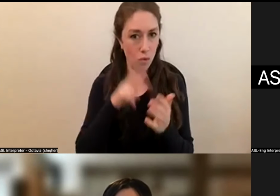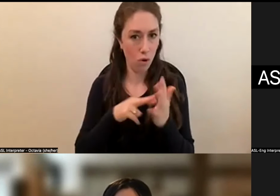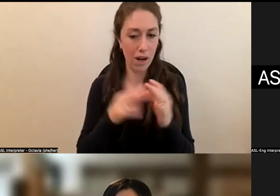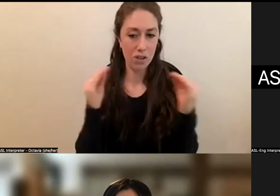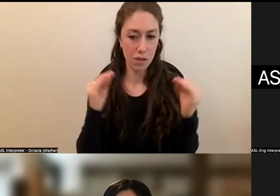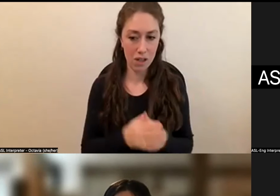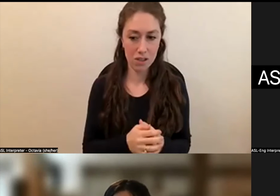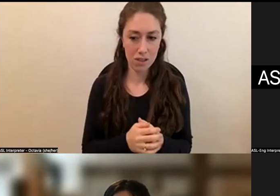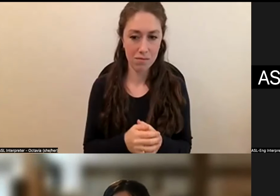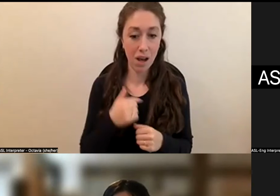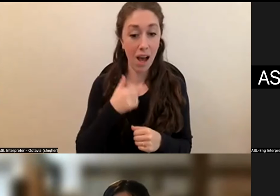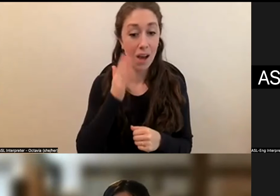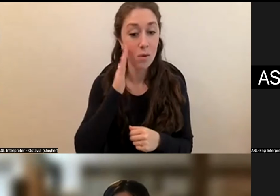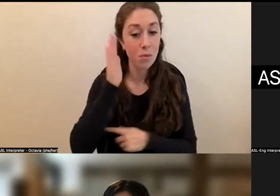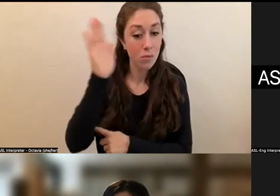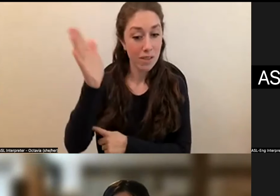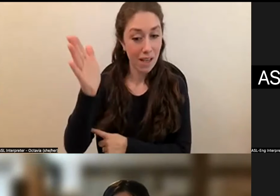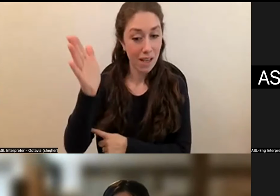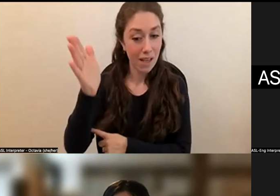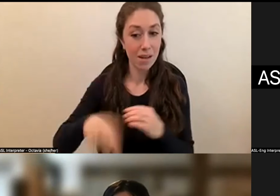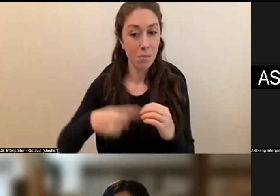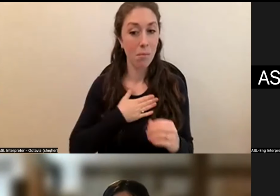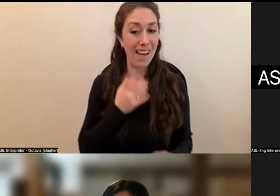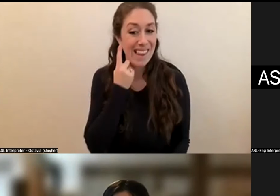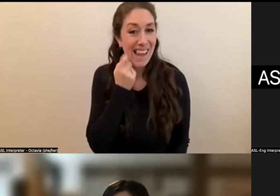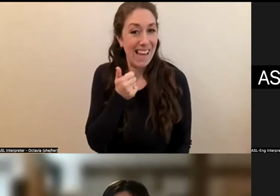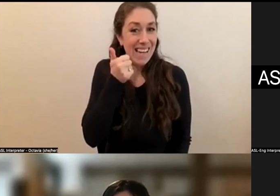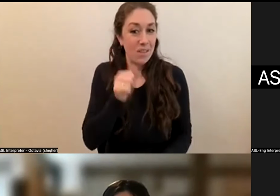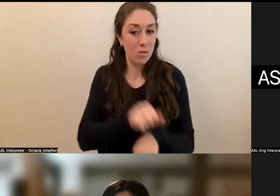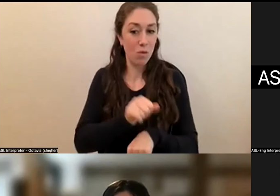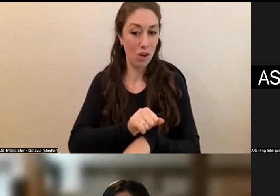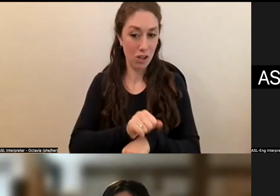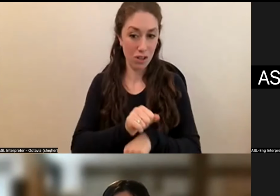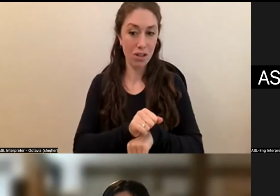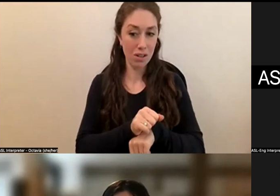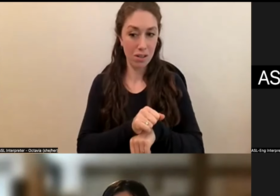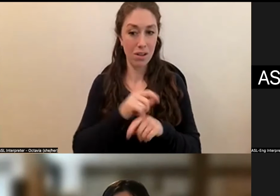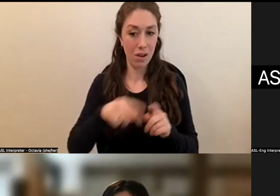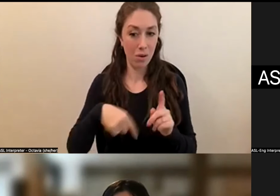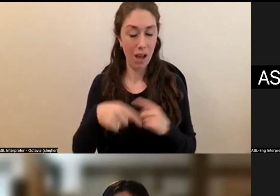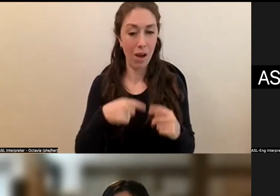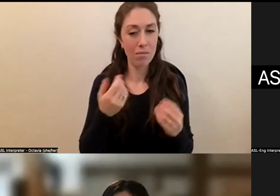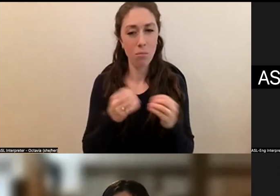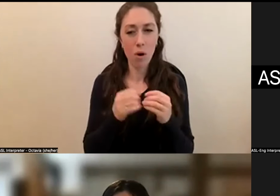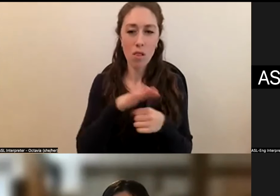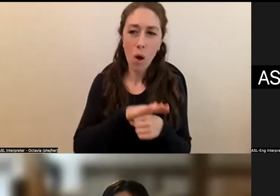I will be presenting on my latest work around local